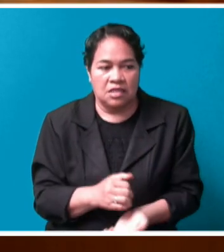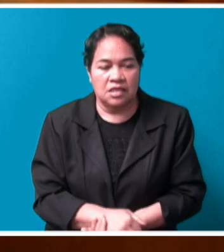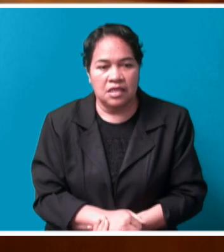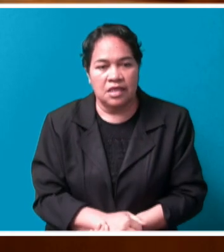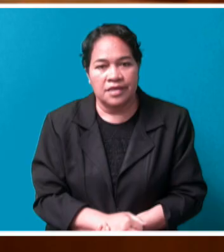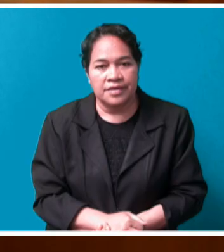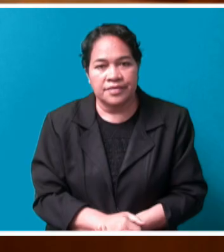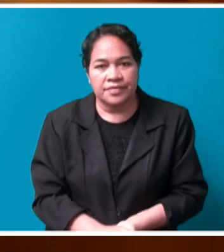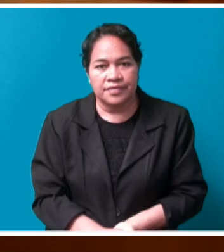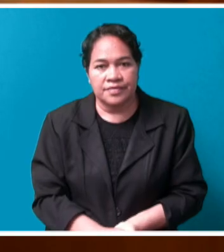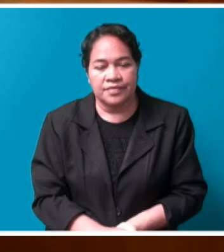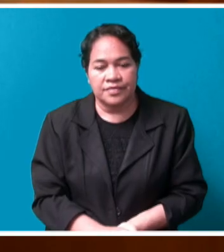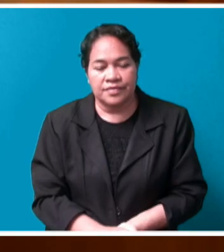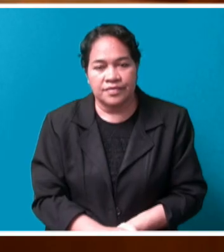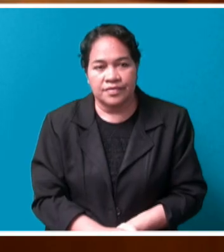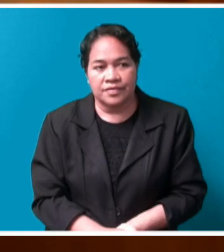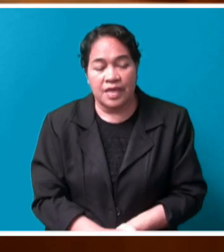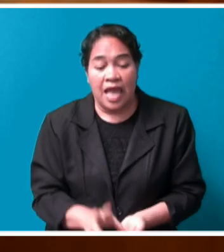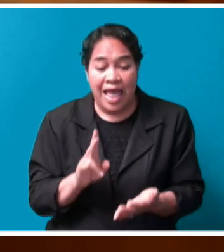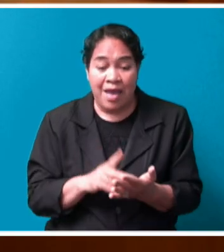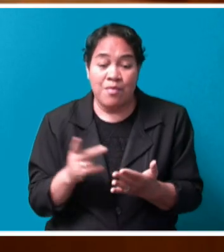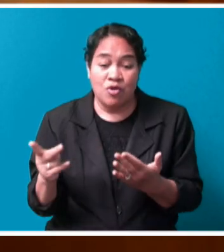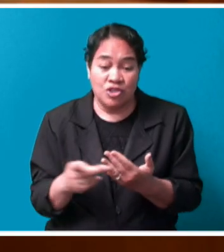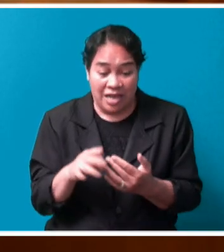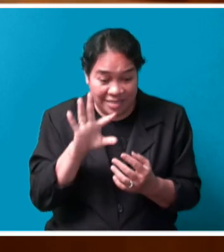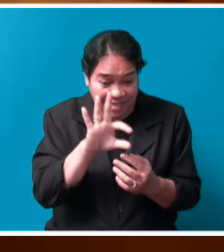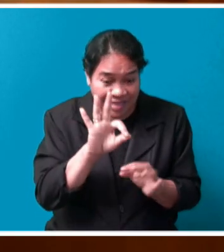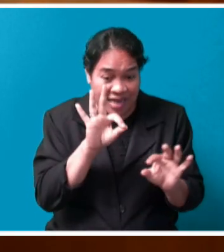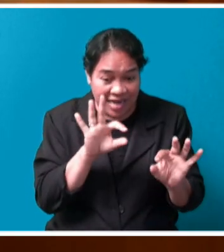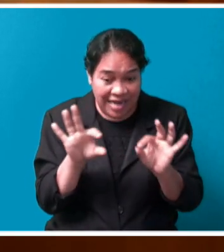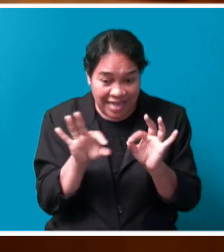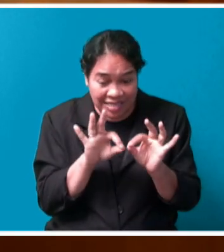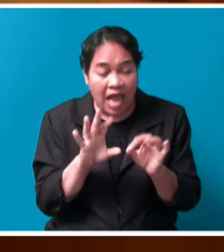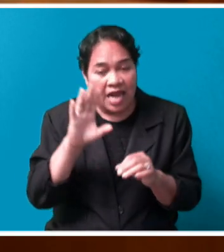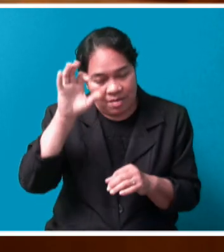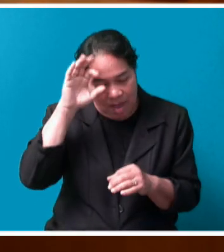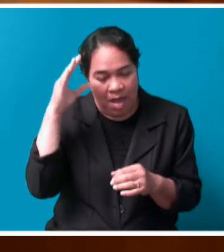Mr. Speaker, project selection must also take into account